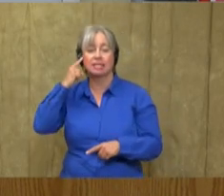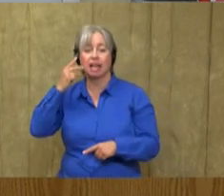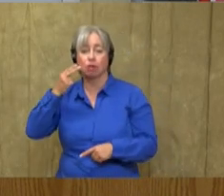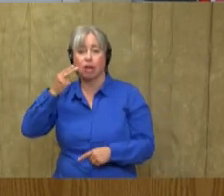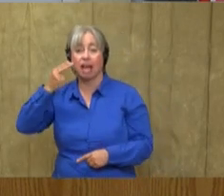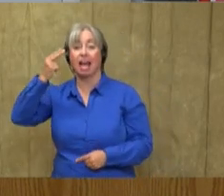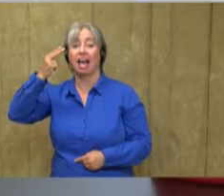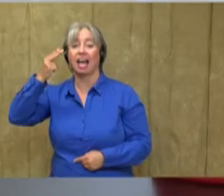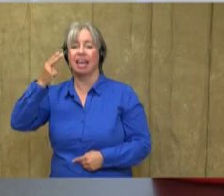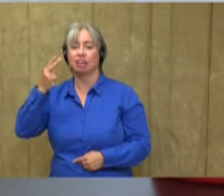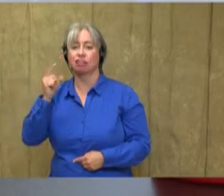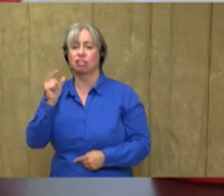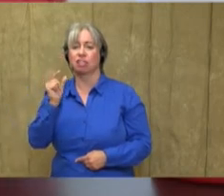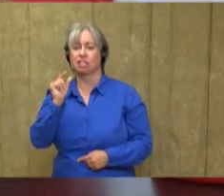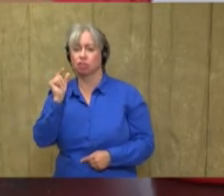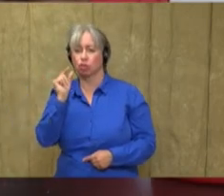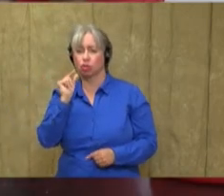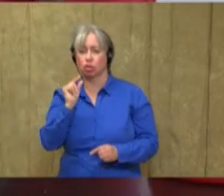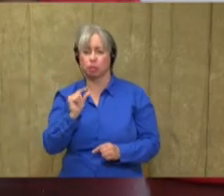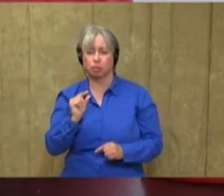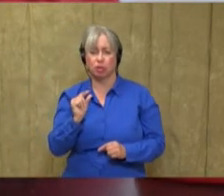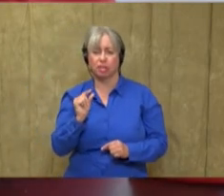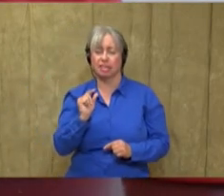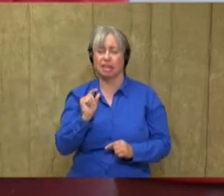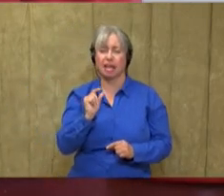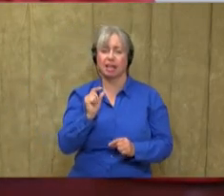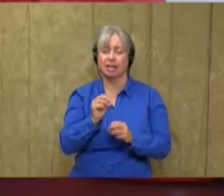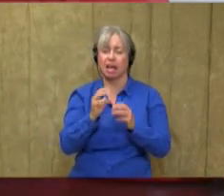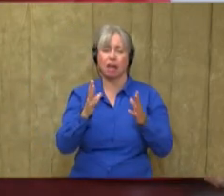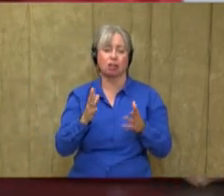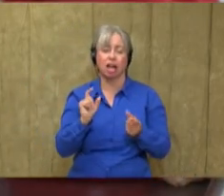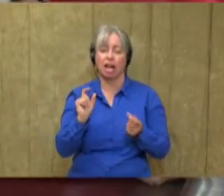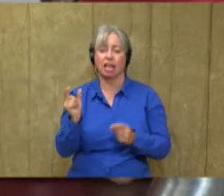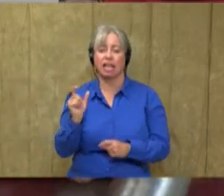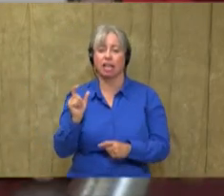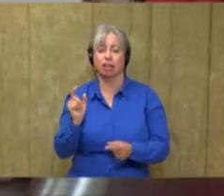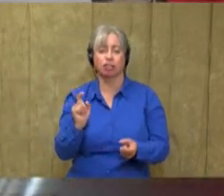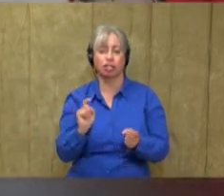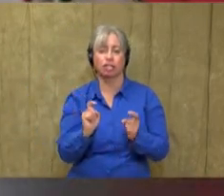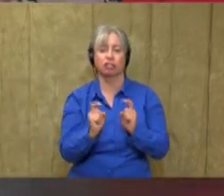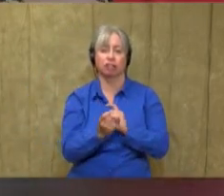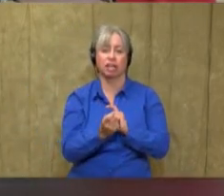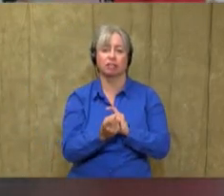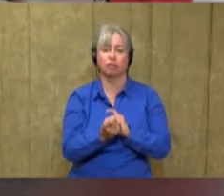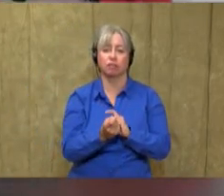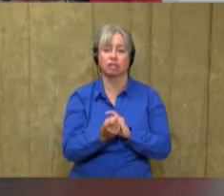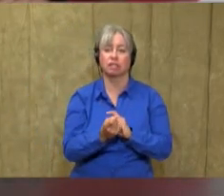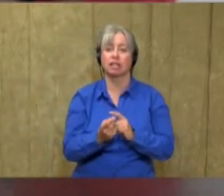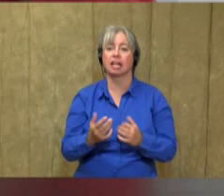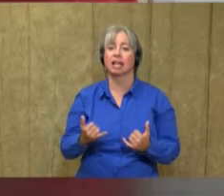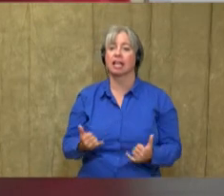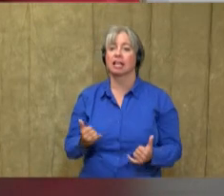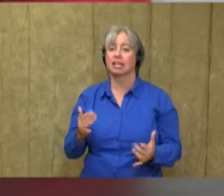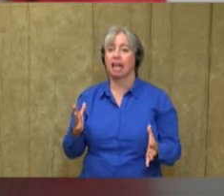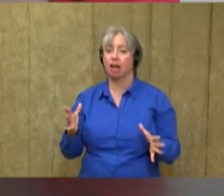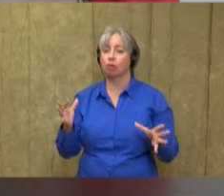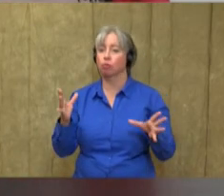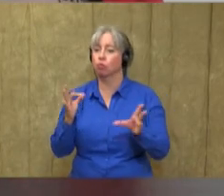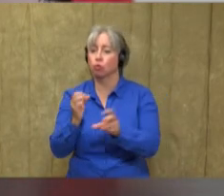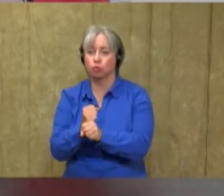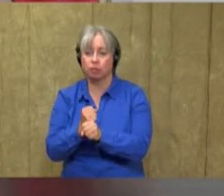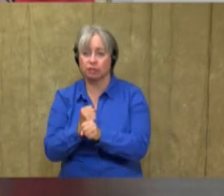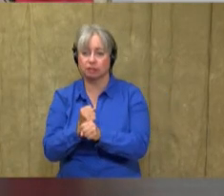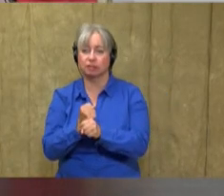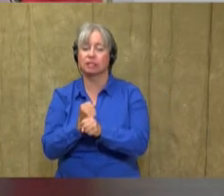might have been a little bit of vibration, but not as much energy transferred. All right, wrapping this up. So we're looking at